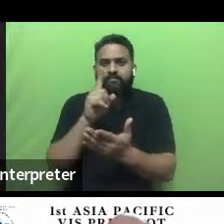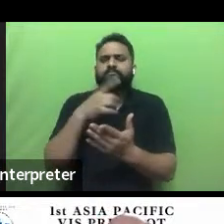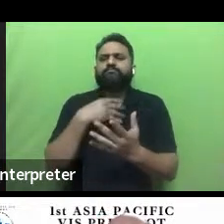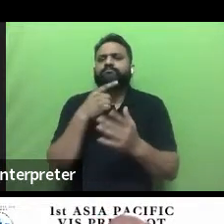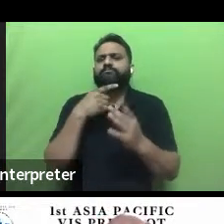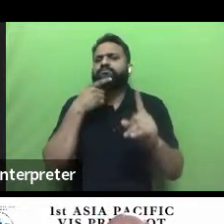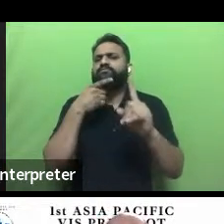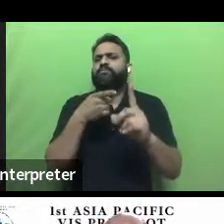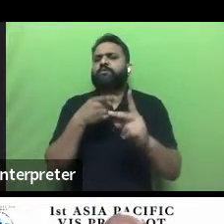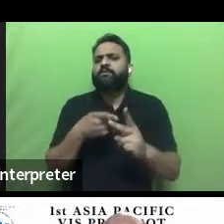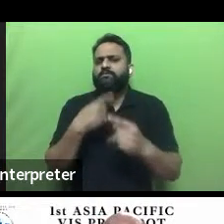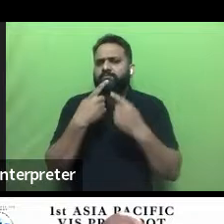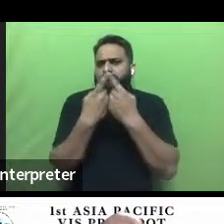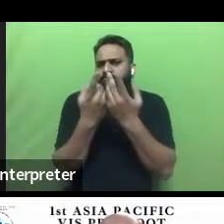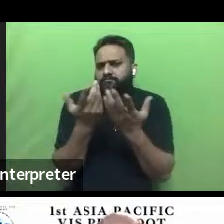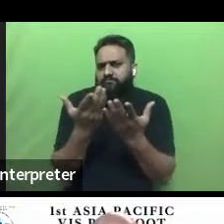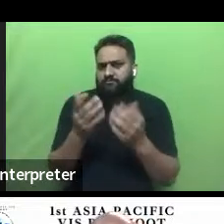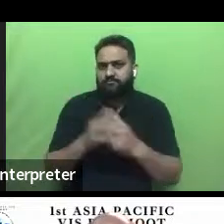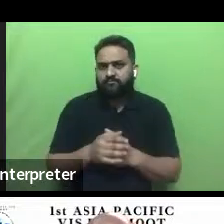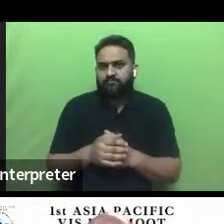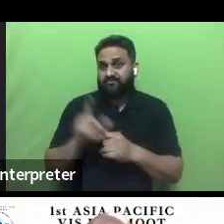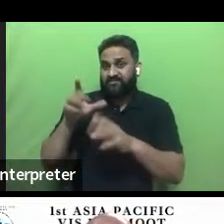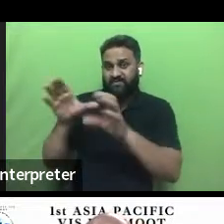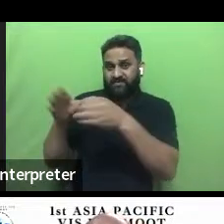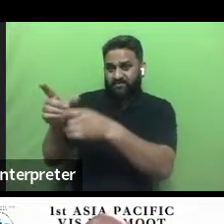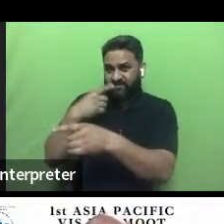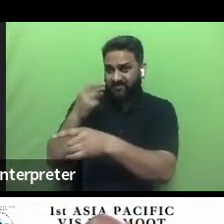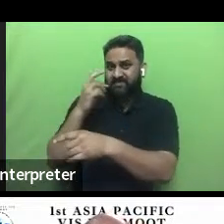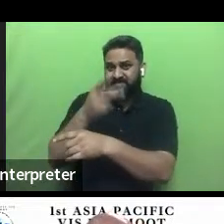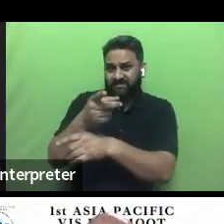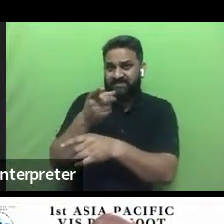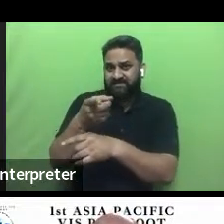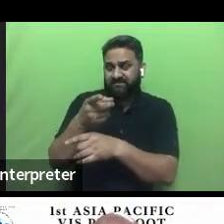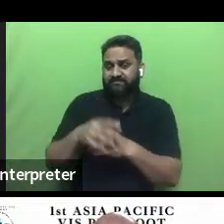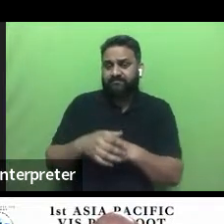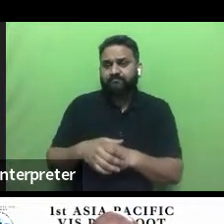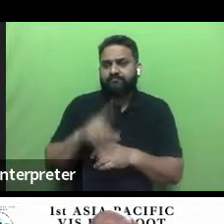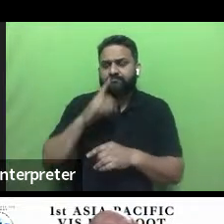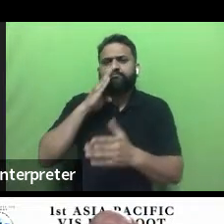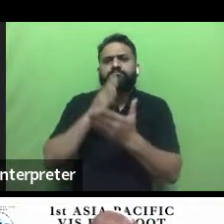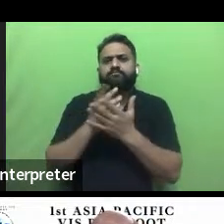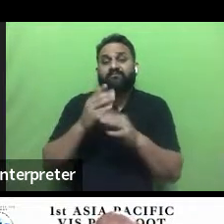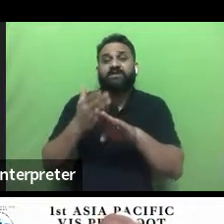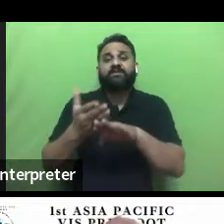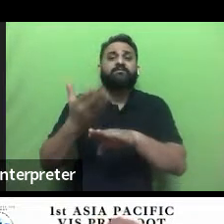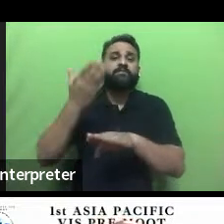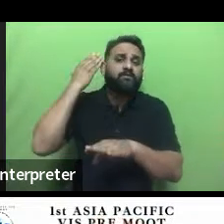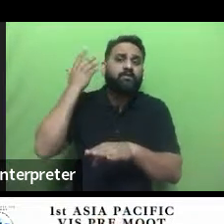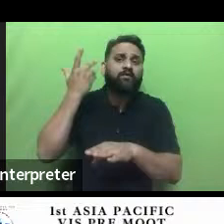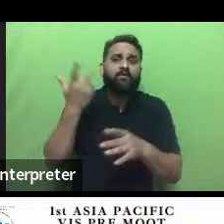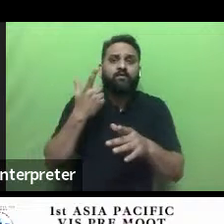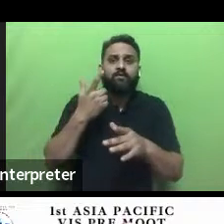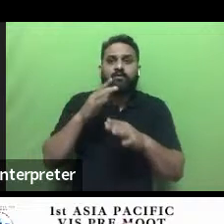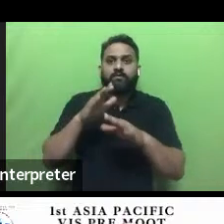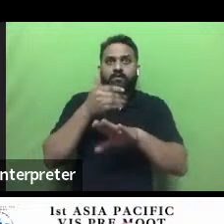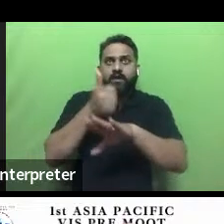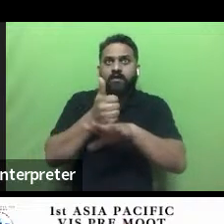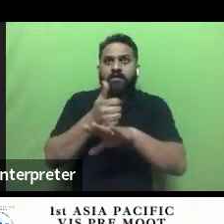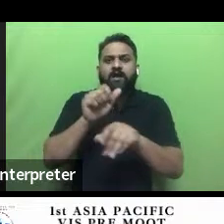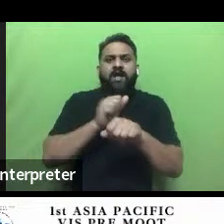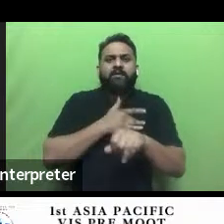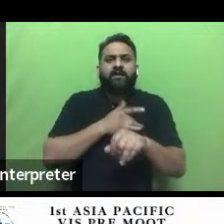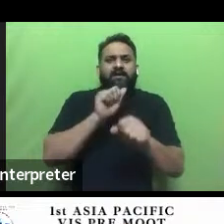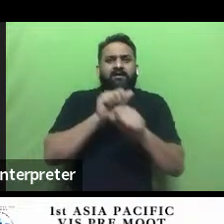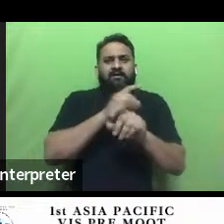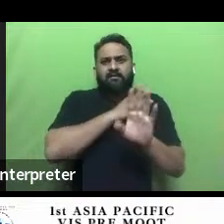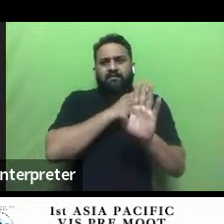the submission made by my opposing counsel regarding the fact that previously established practices between